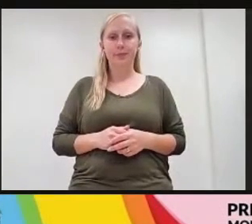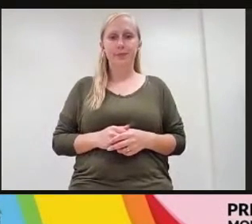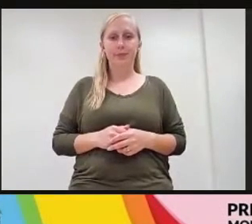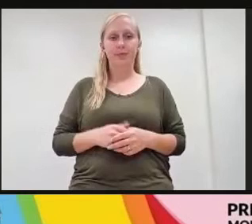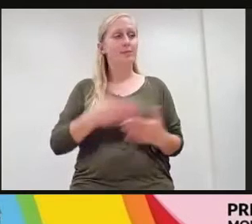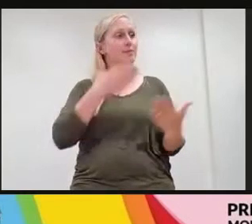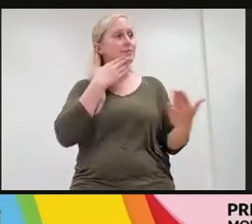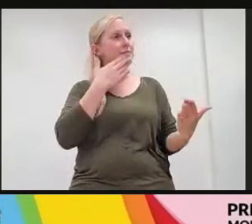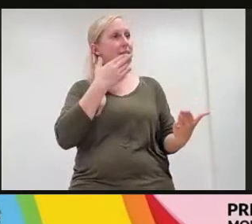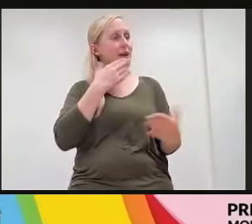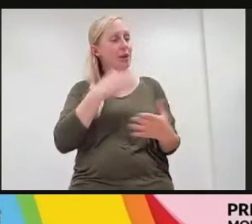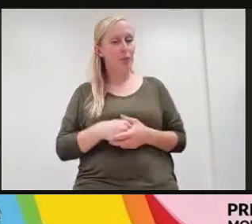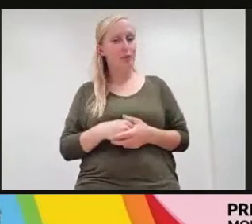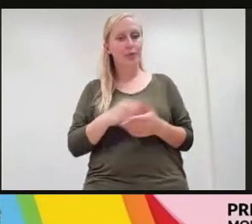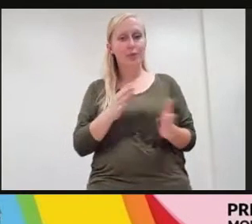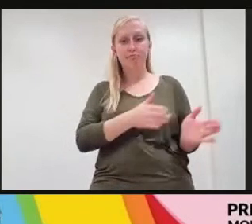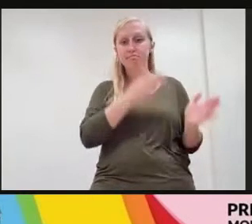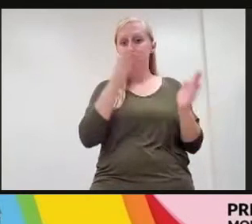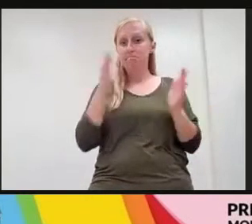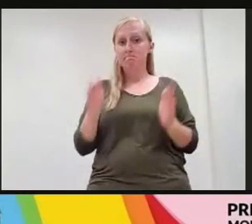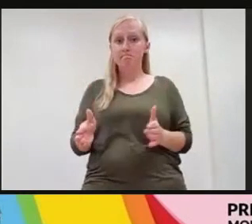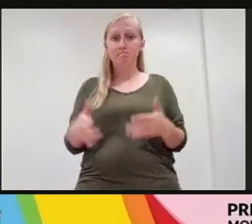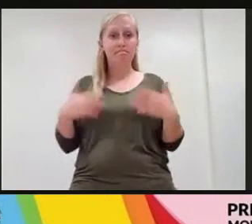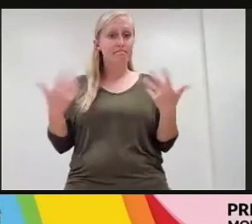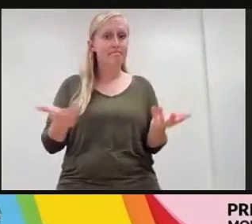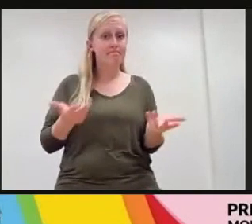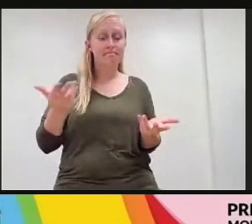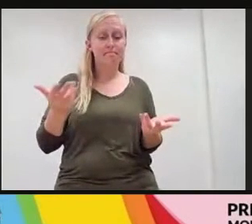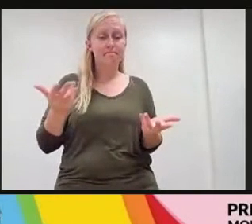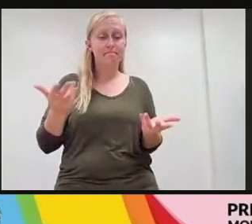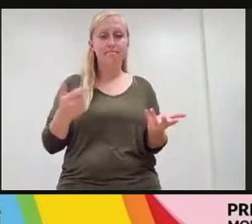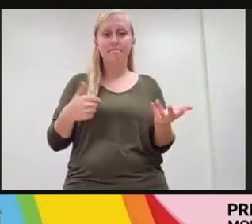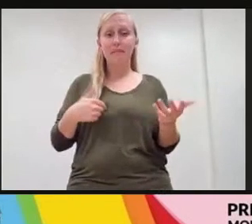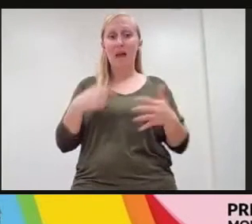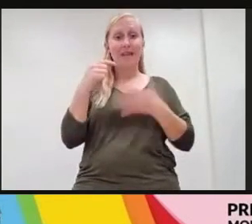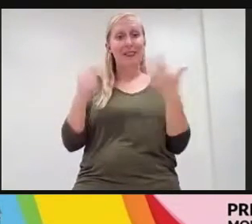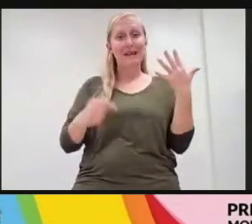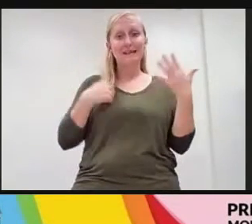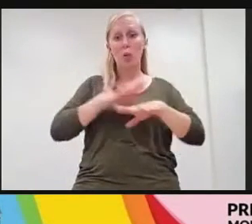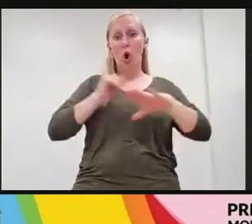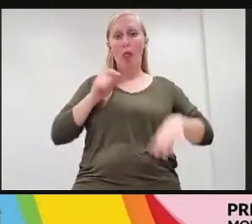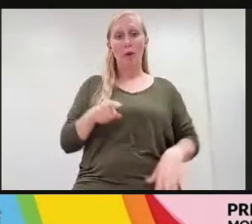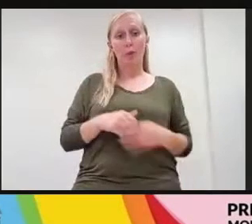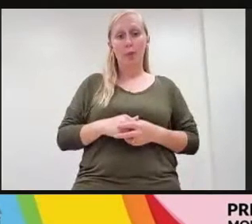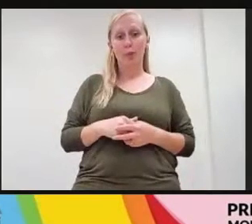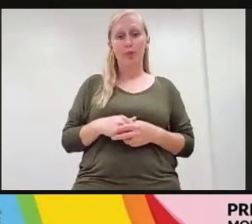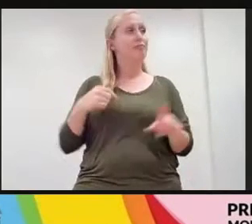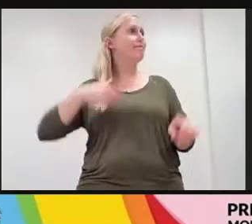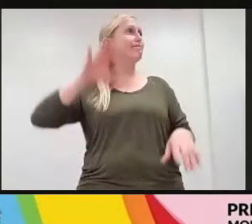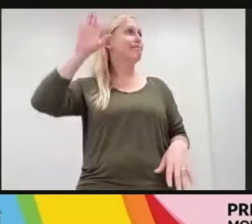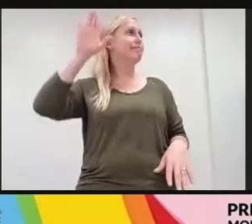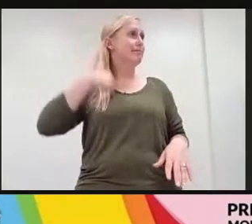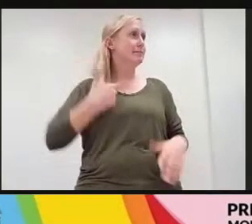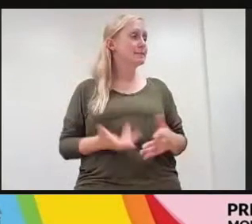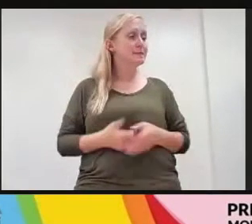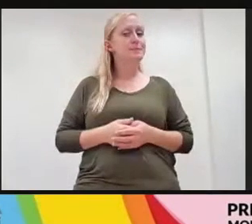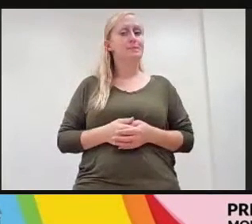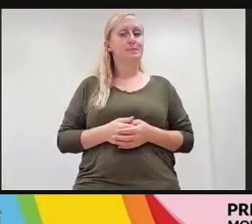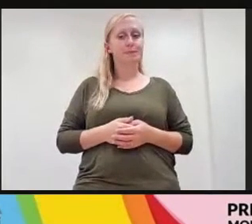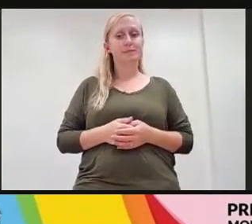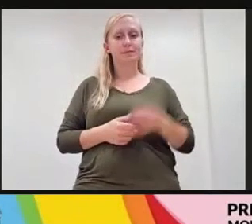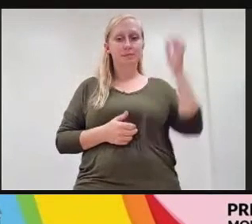Thank you, Maria. Okay, who's next? I have a list. I will call on you. I'll go. All